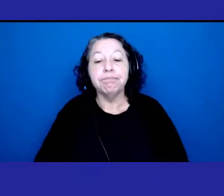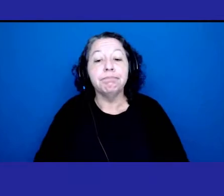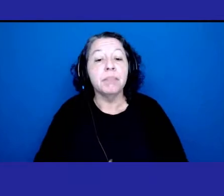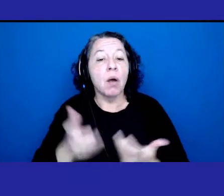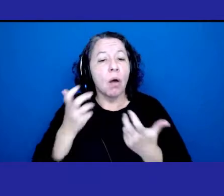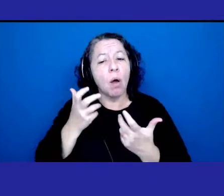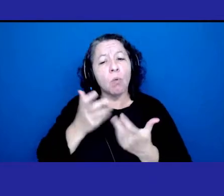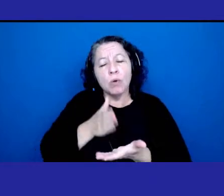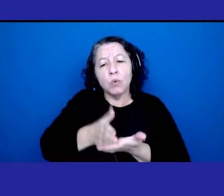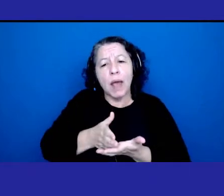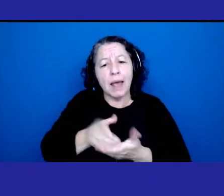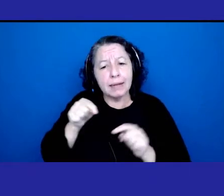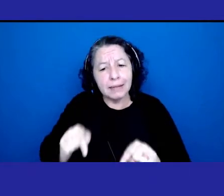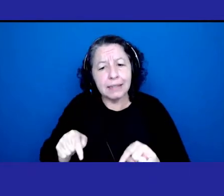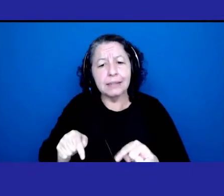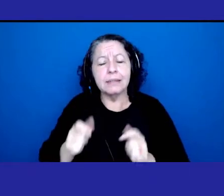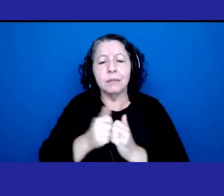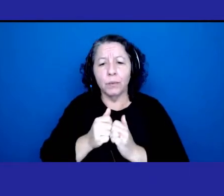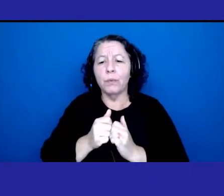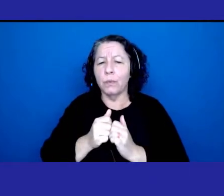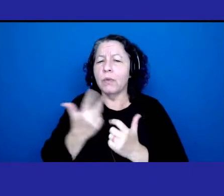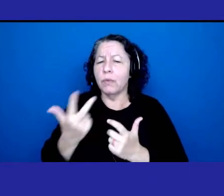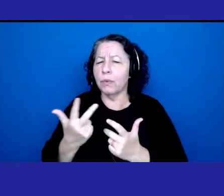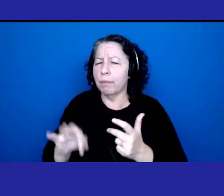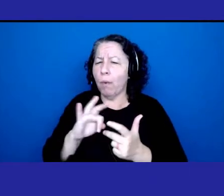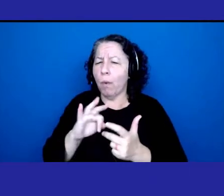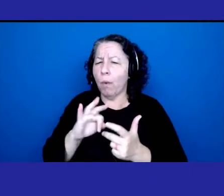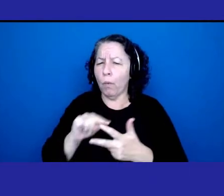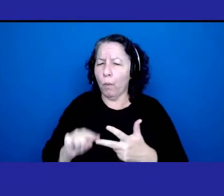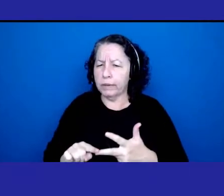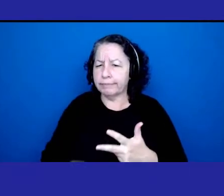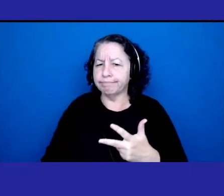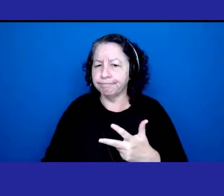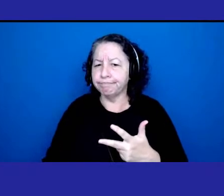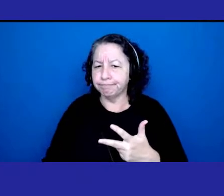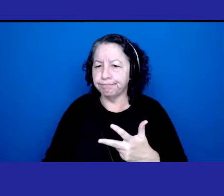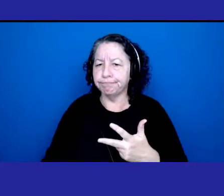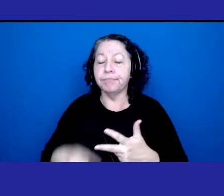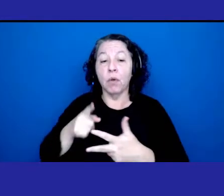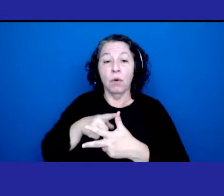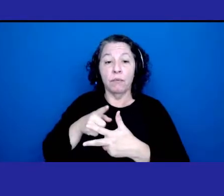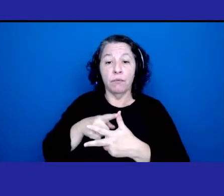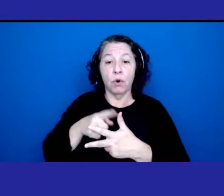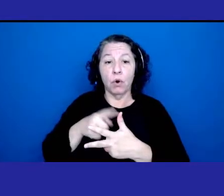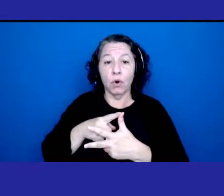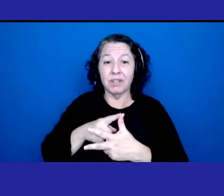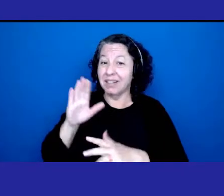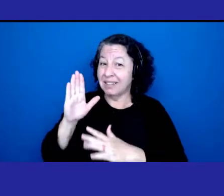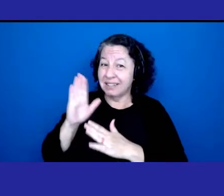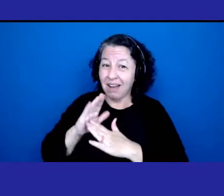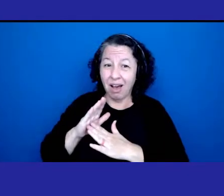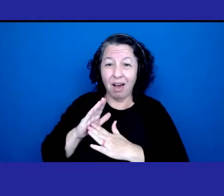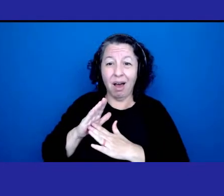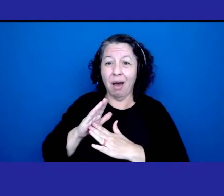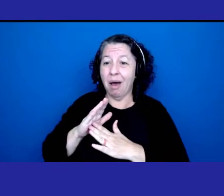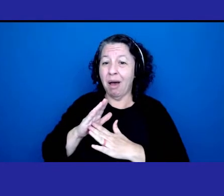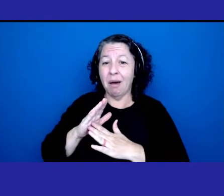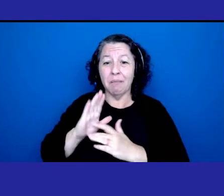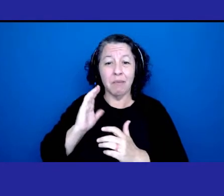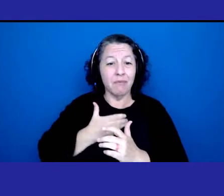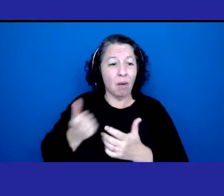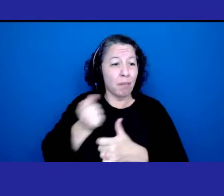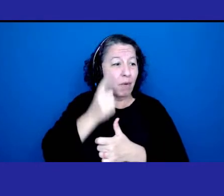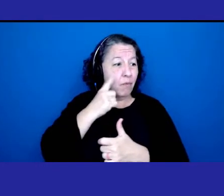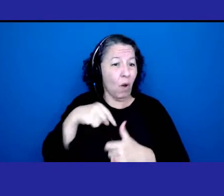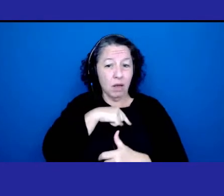end with 3 key points. First, I think top of mind for us today is that we